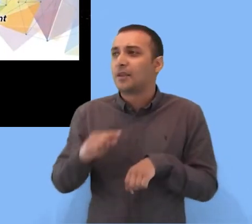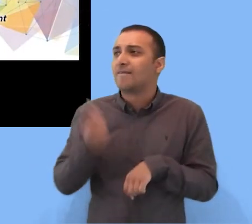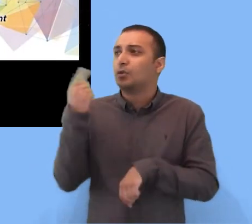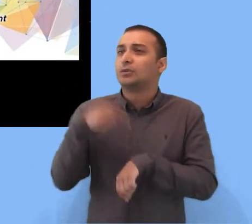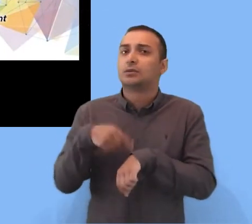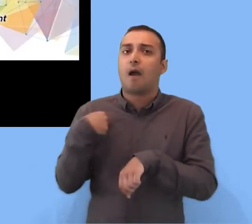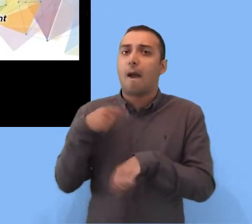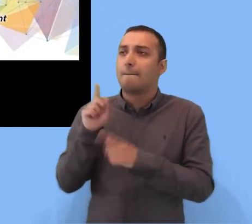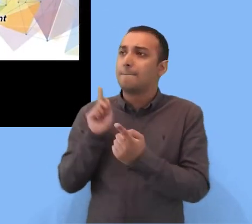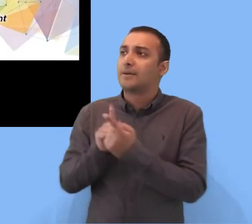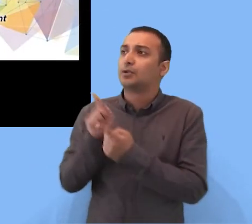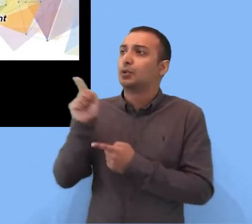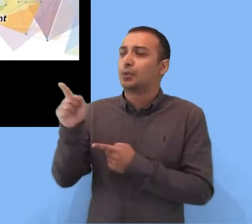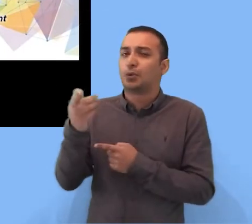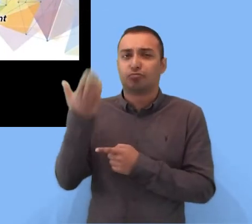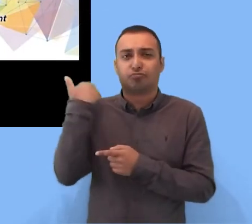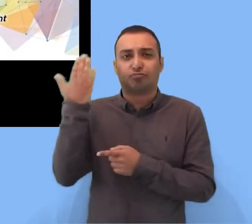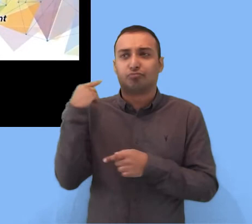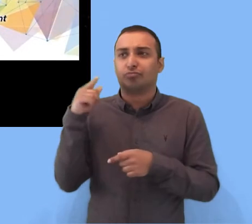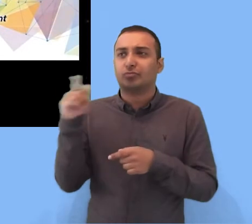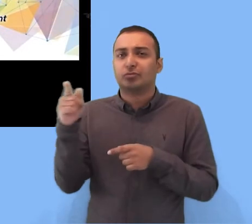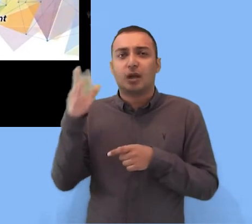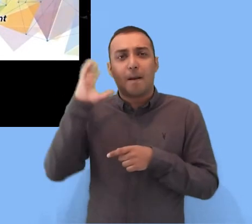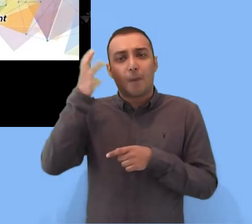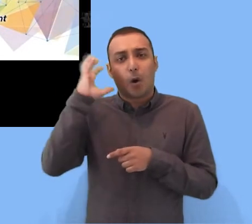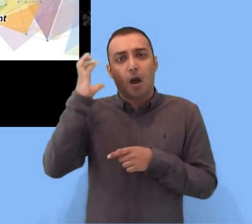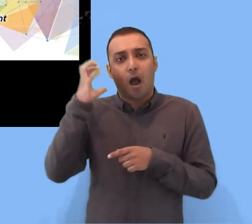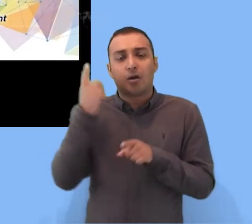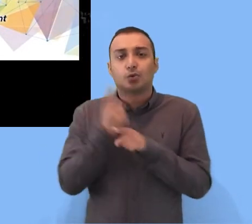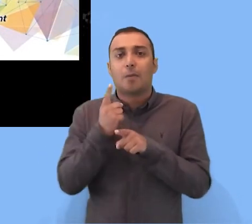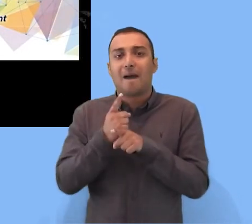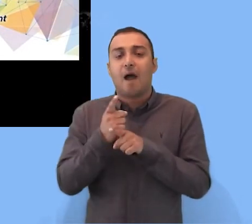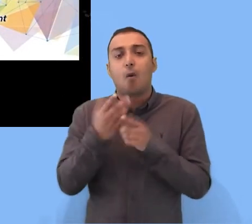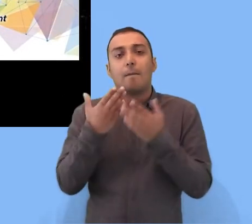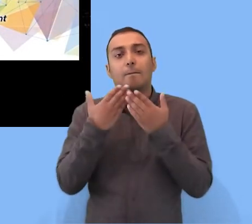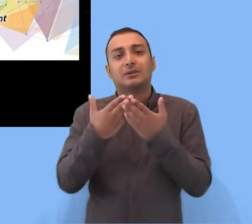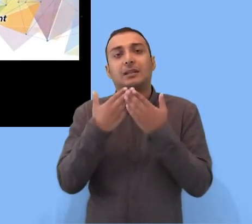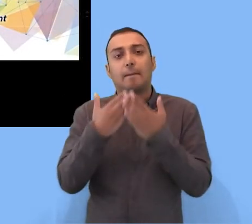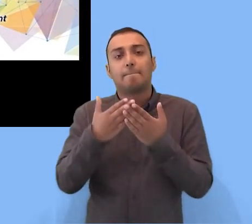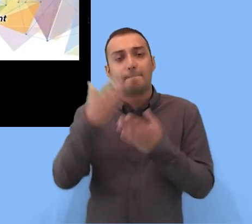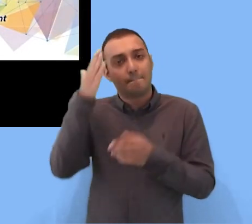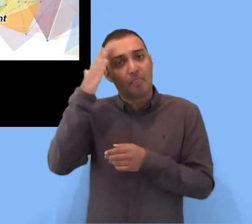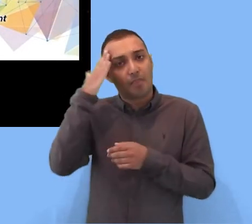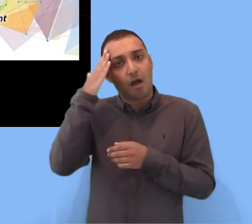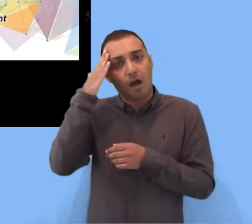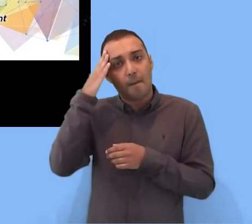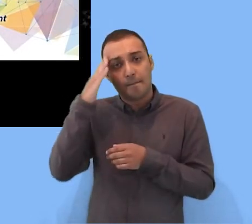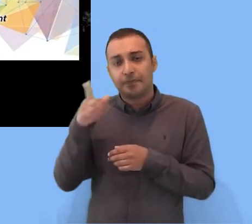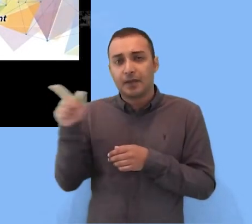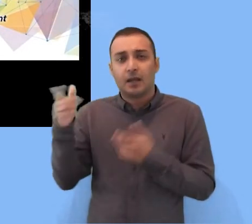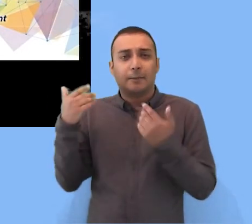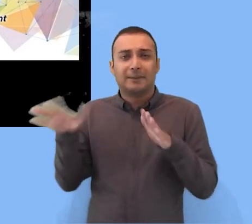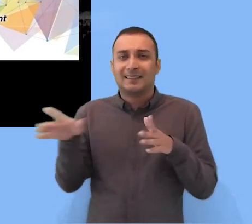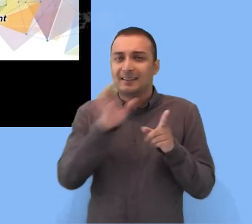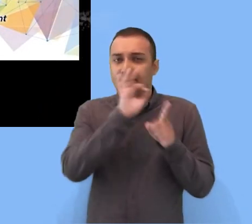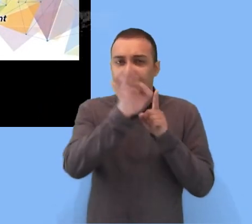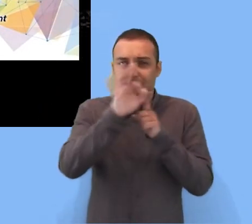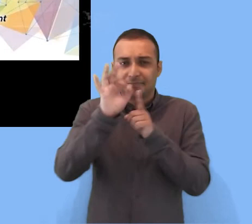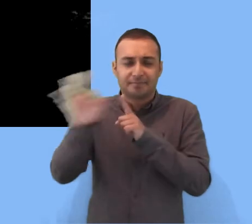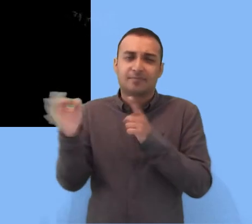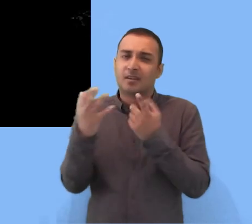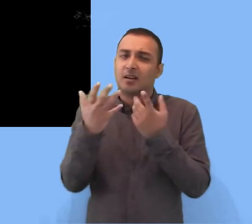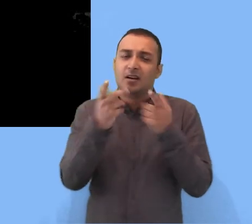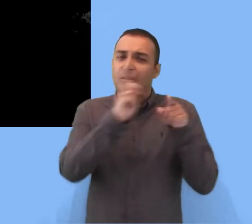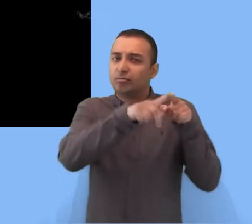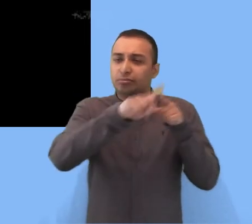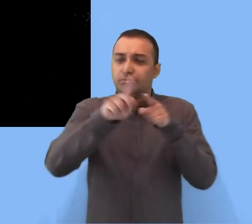a podcast that she did about her book, Muslim Mothers, and interviewing a whole range of parents